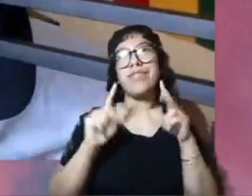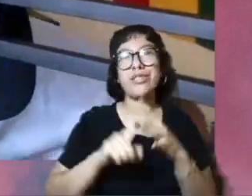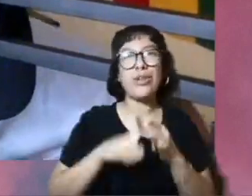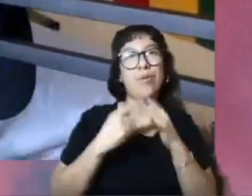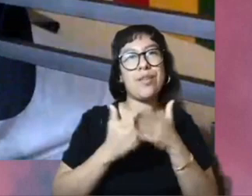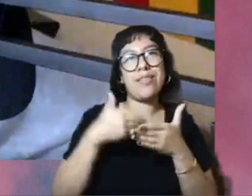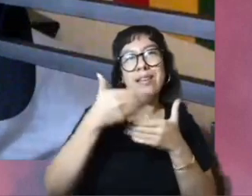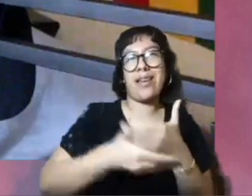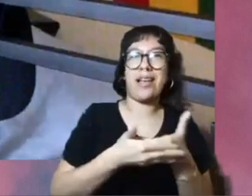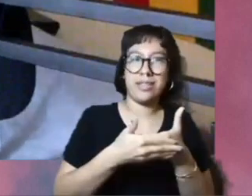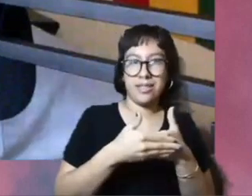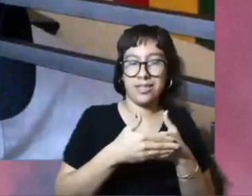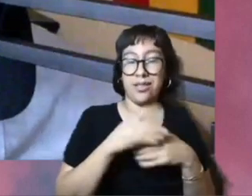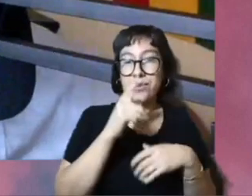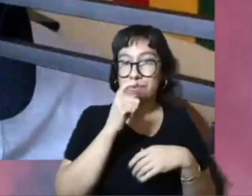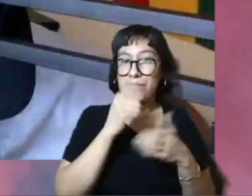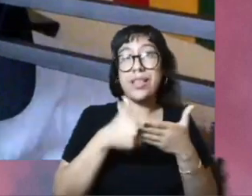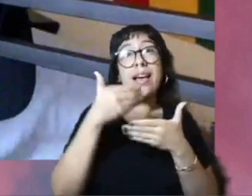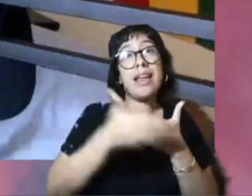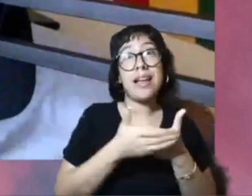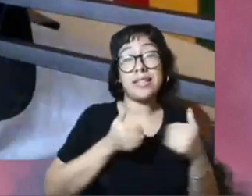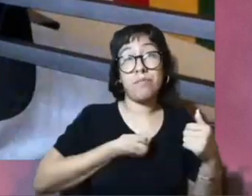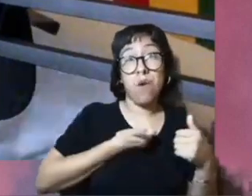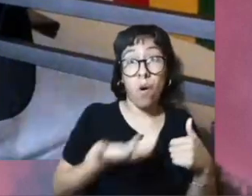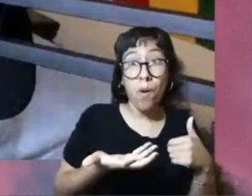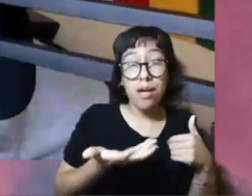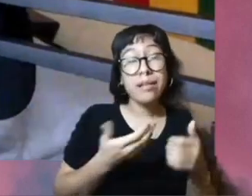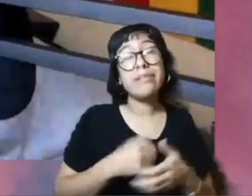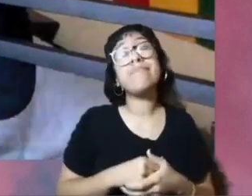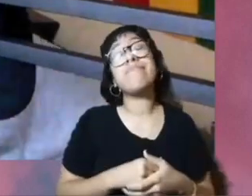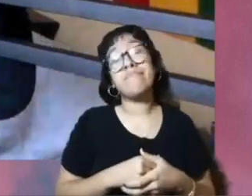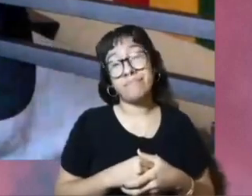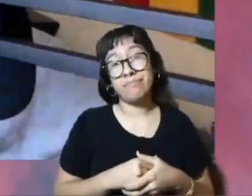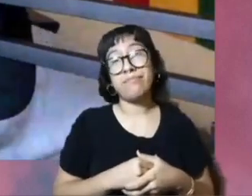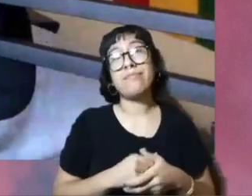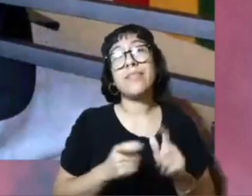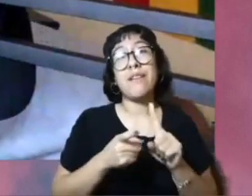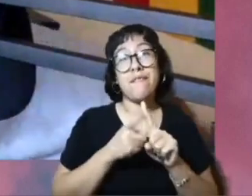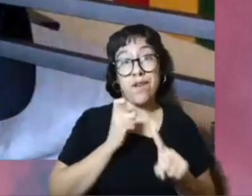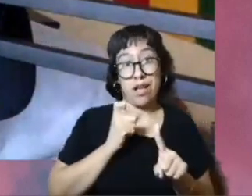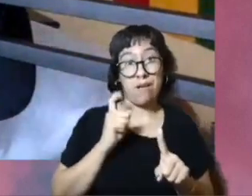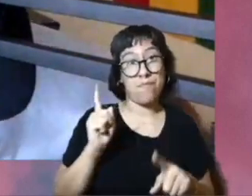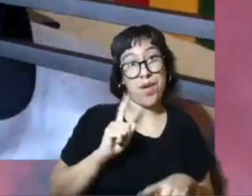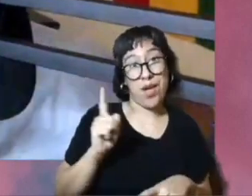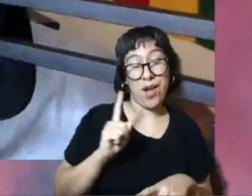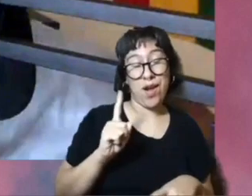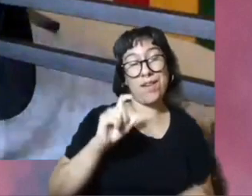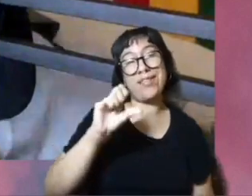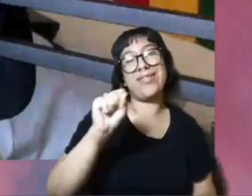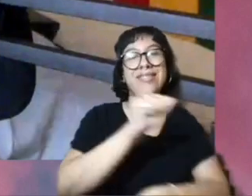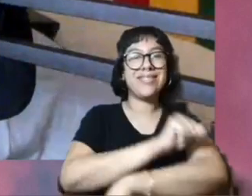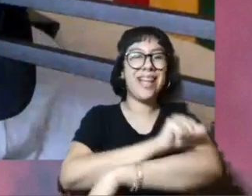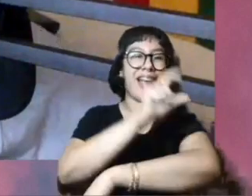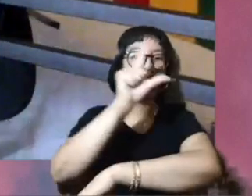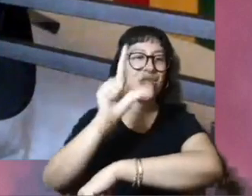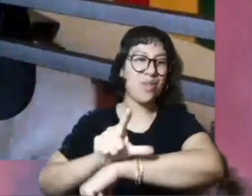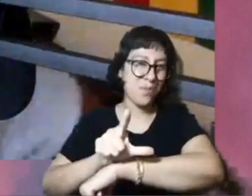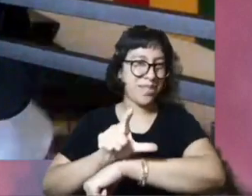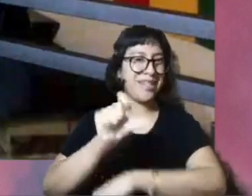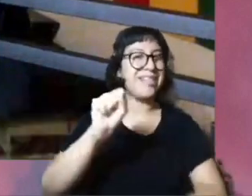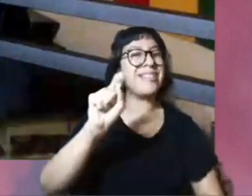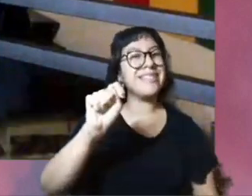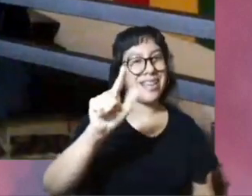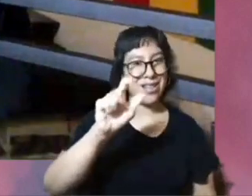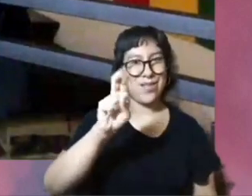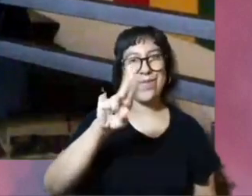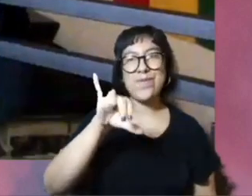next one. The next poet you're about to hear from is coming from St. Louis, repping St. Louis big time,